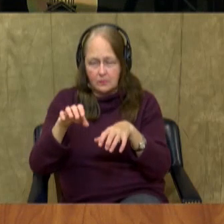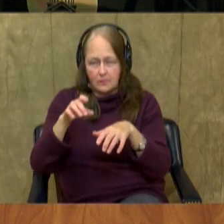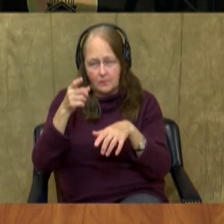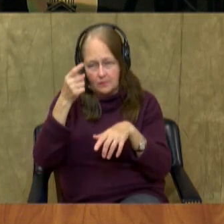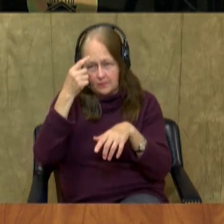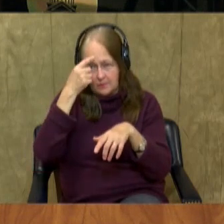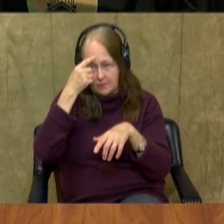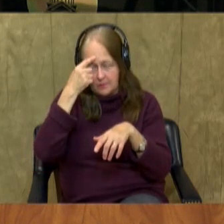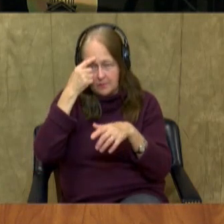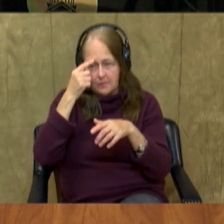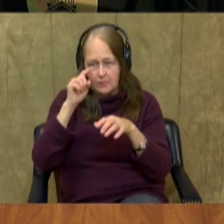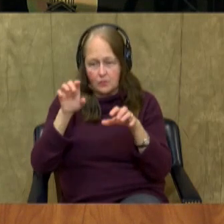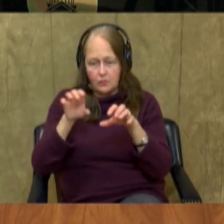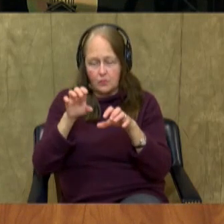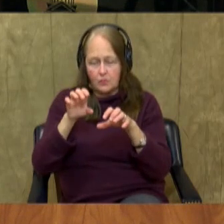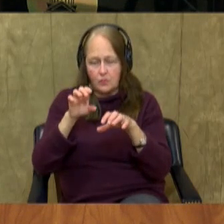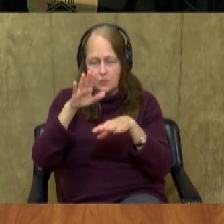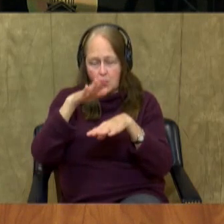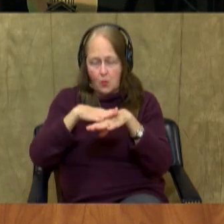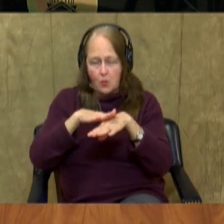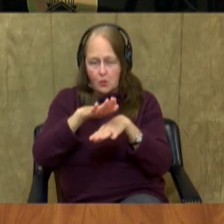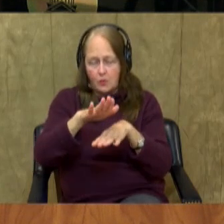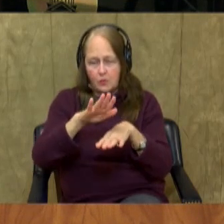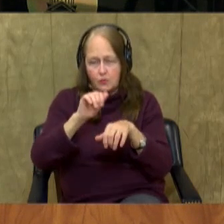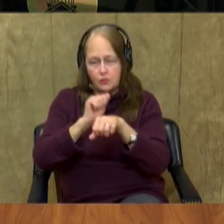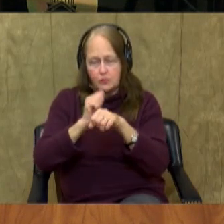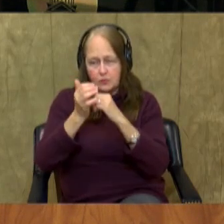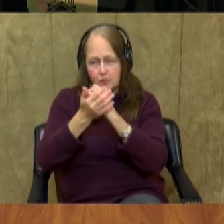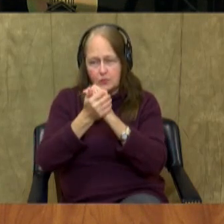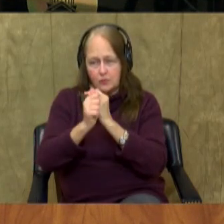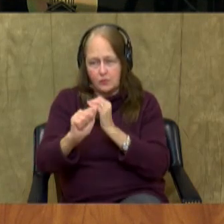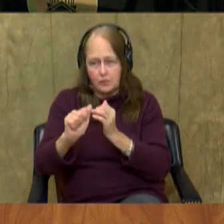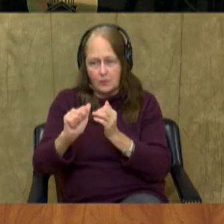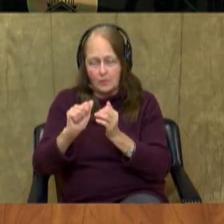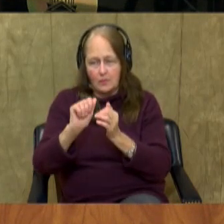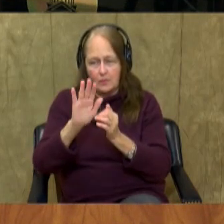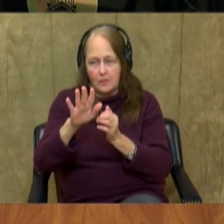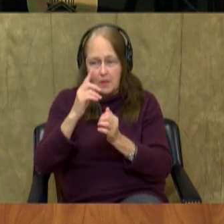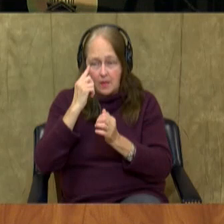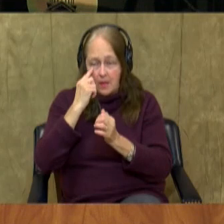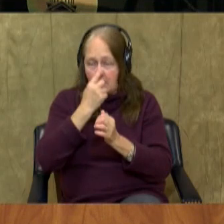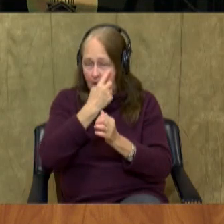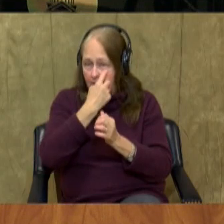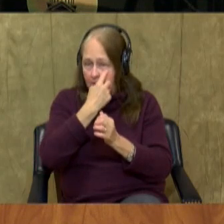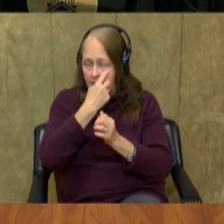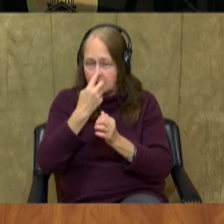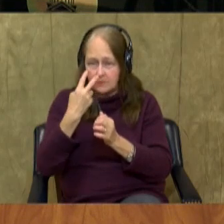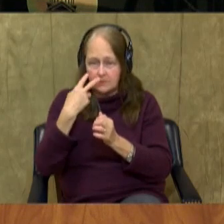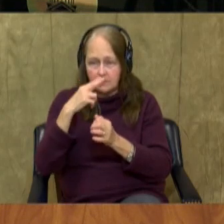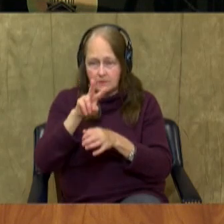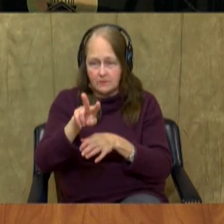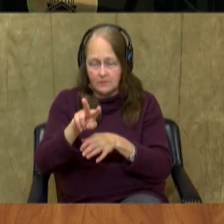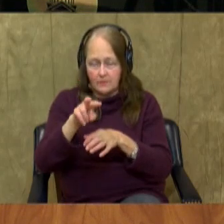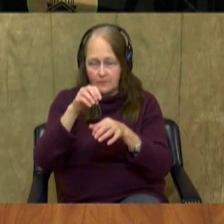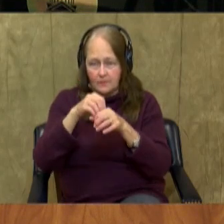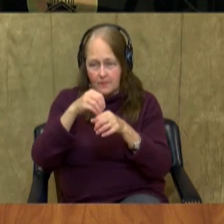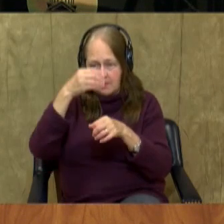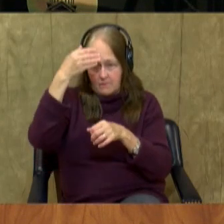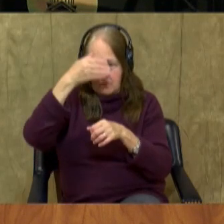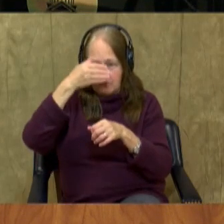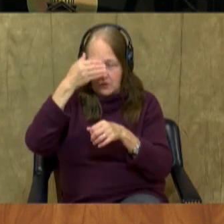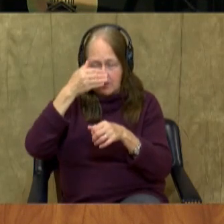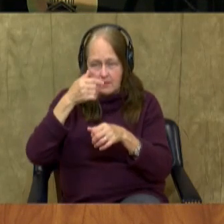Syncing the technique they use on their controller with whatever their eyes see unfolding in front